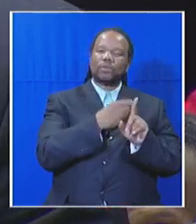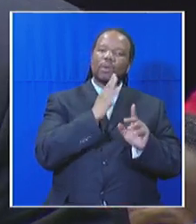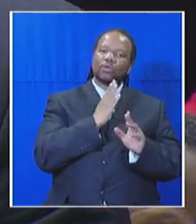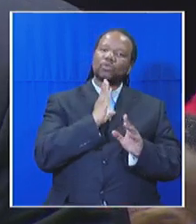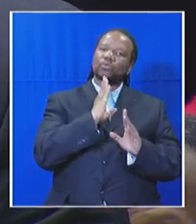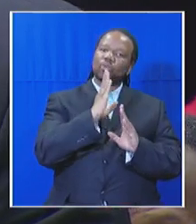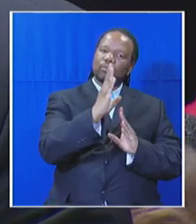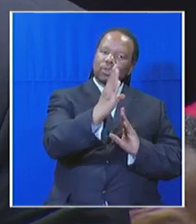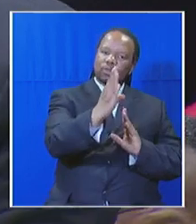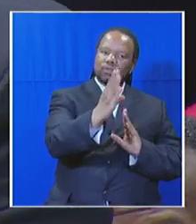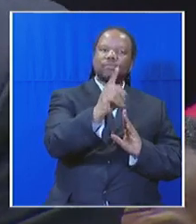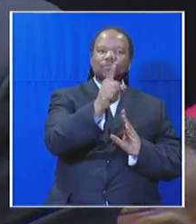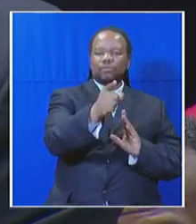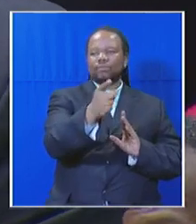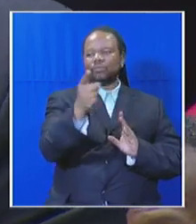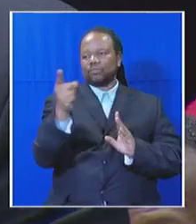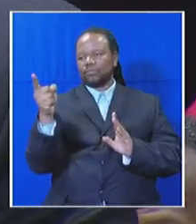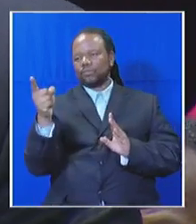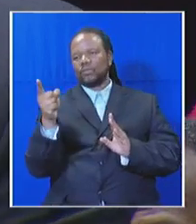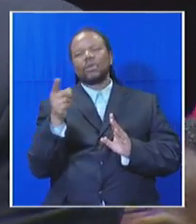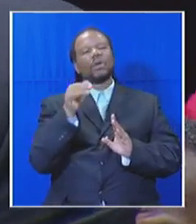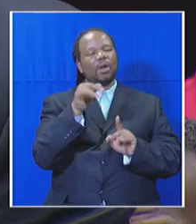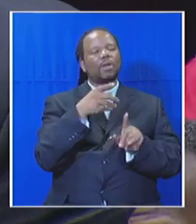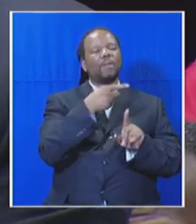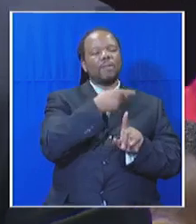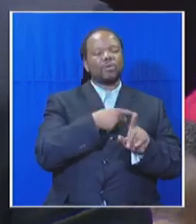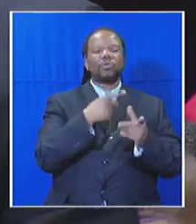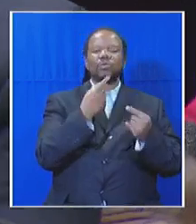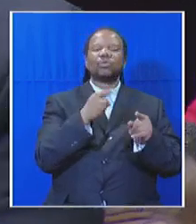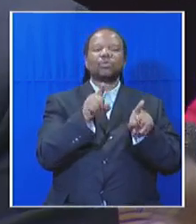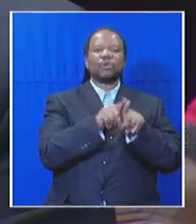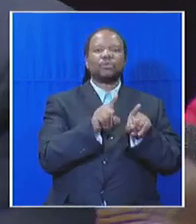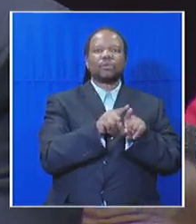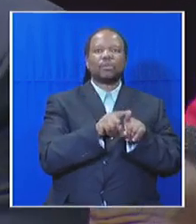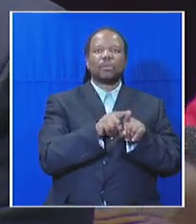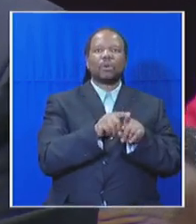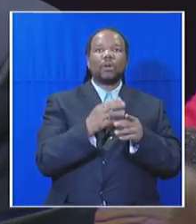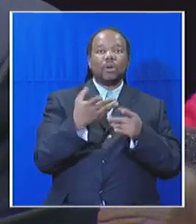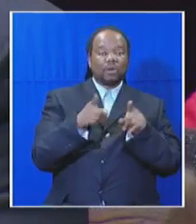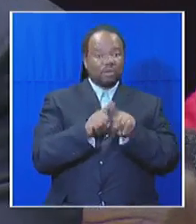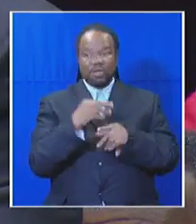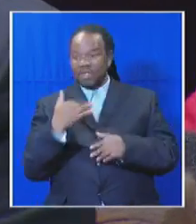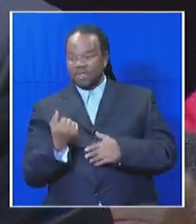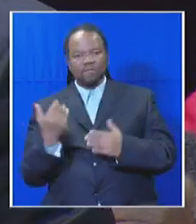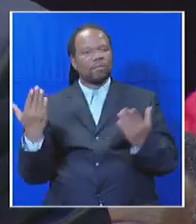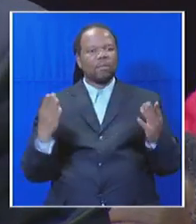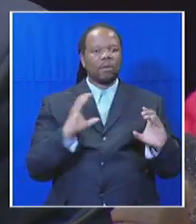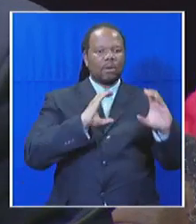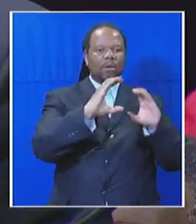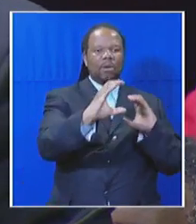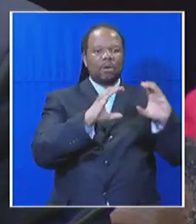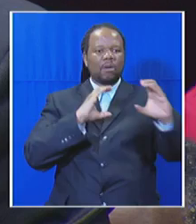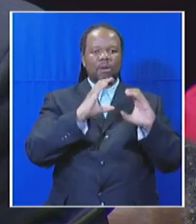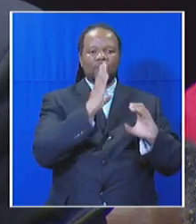repeat that mistake. Or speaking to us. Because if he does that, we're going to be speaking to him like that and then you lose control.